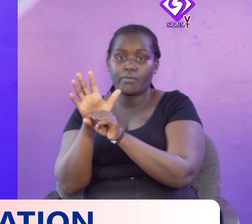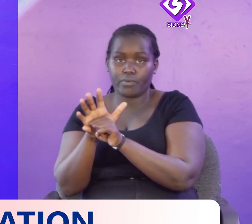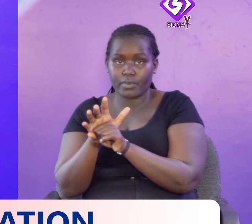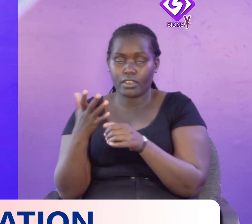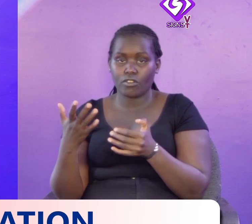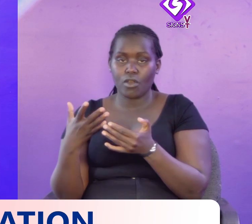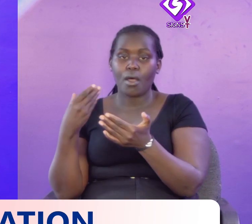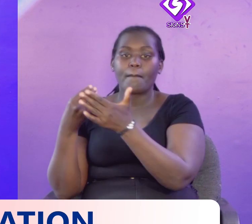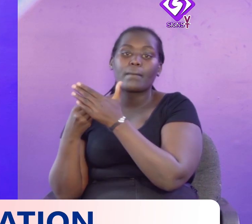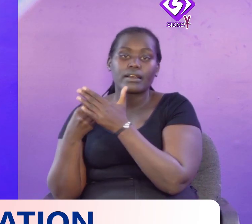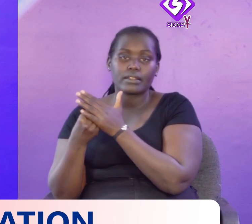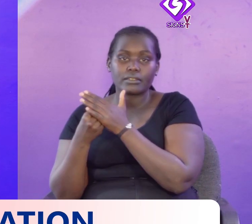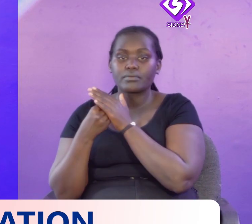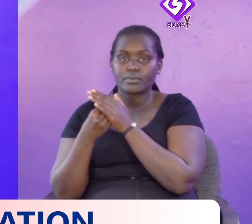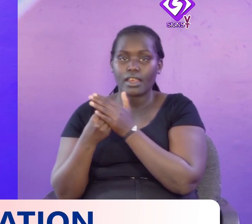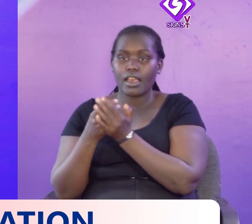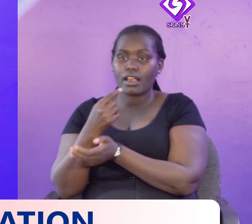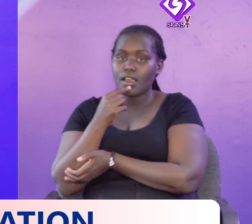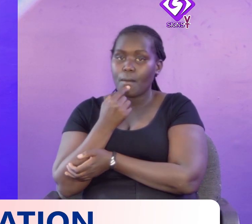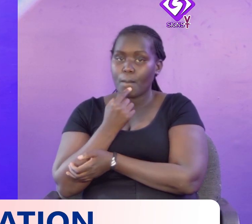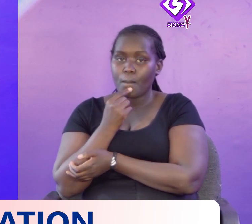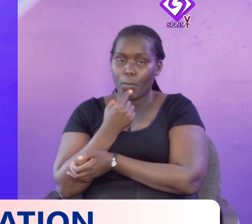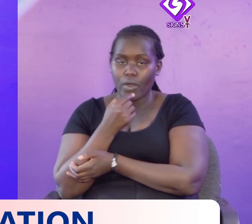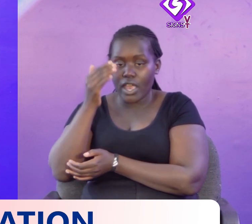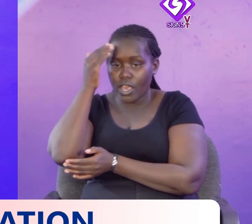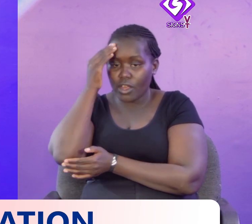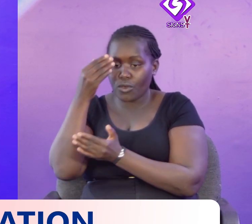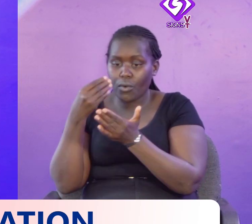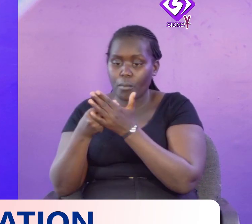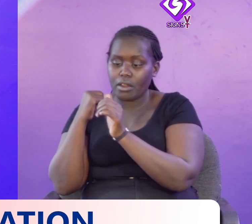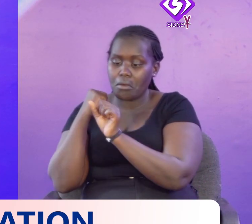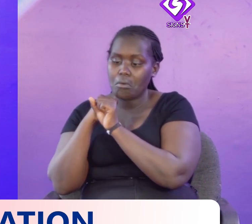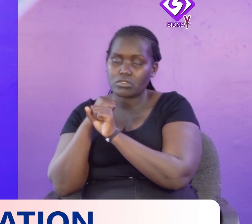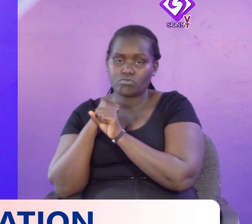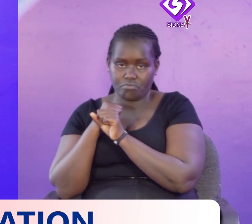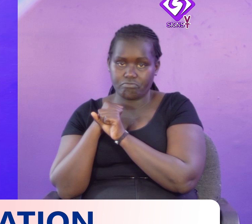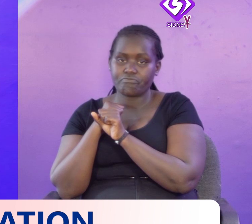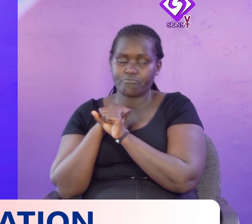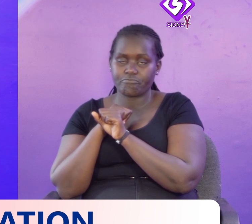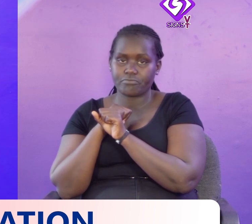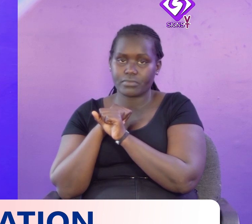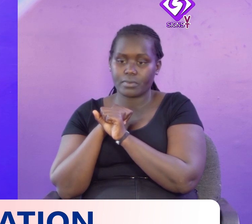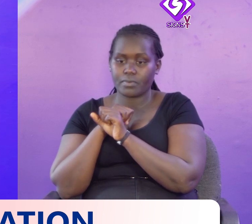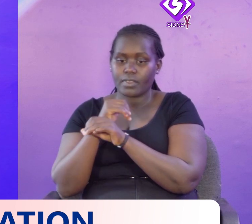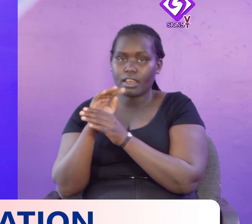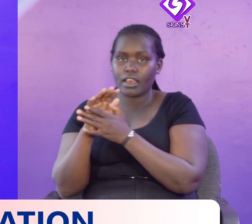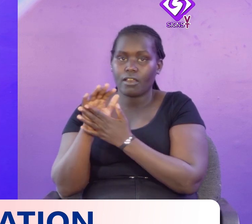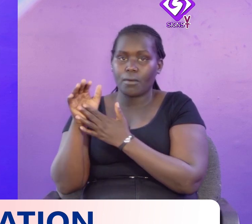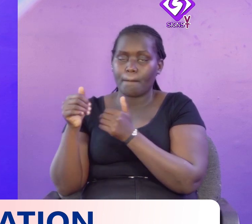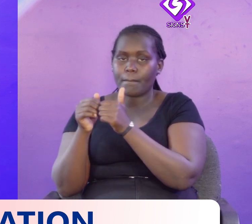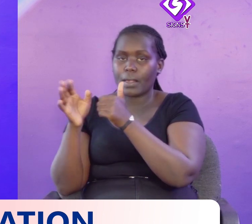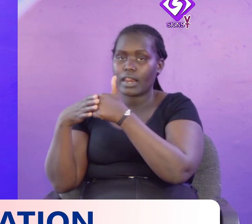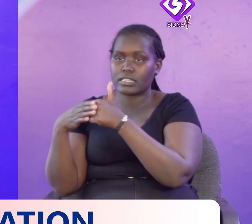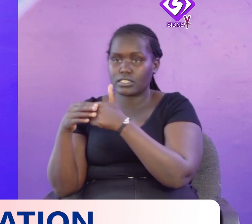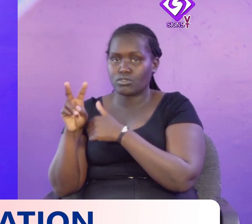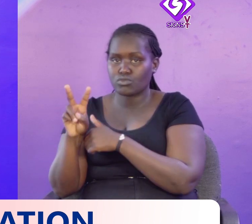money. And Moi knew that money works. You know, Youth Kenya 92